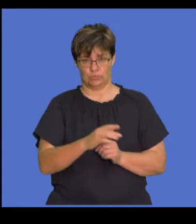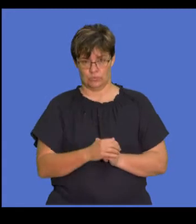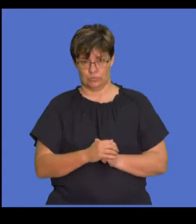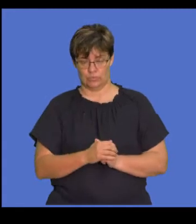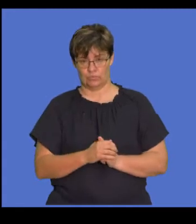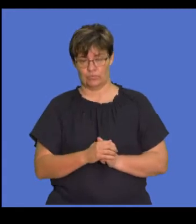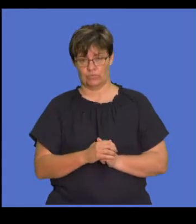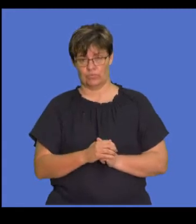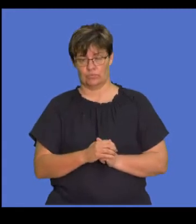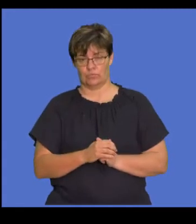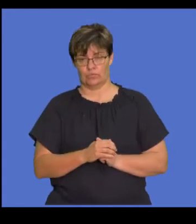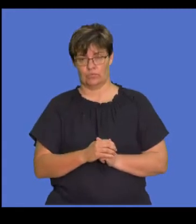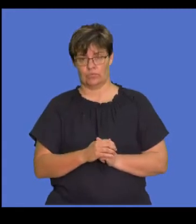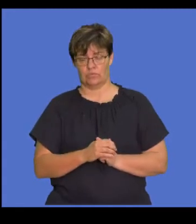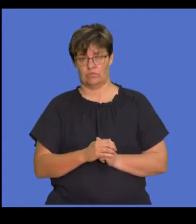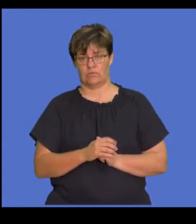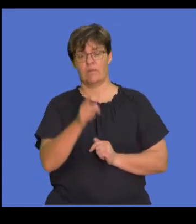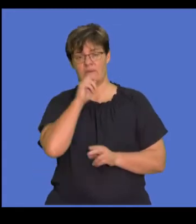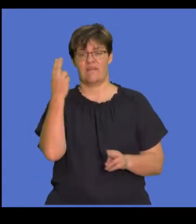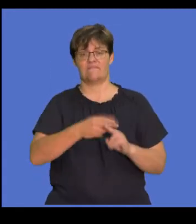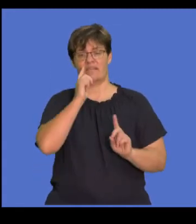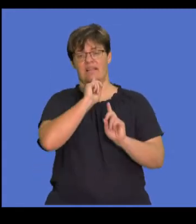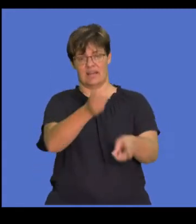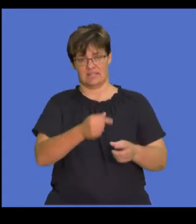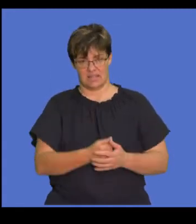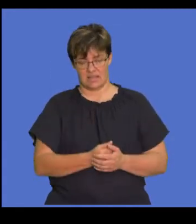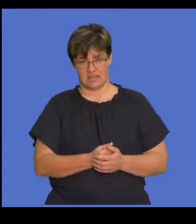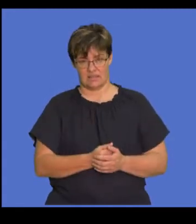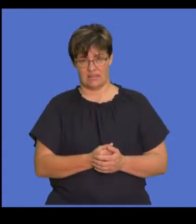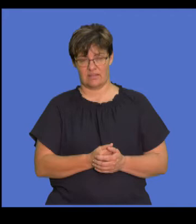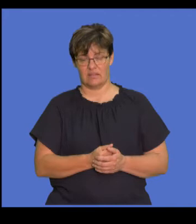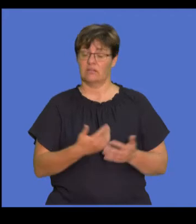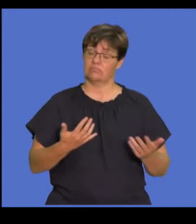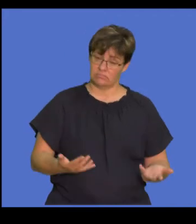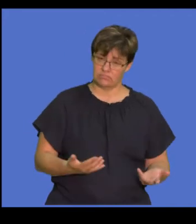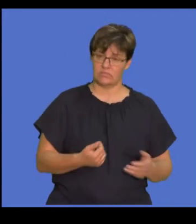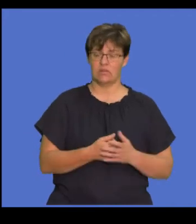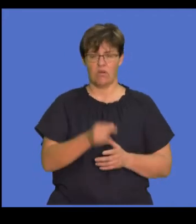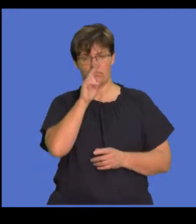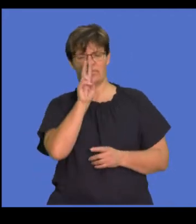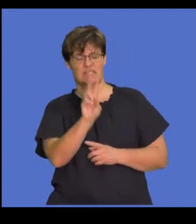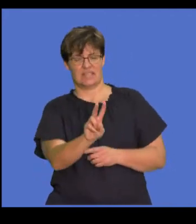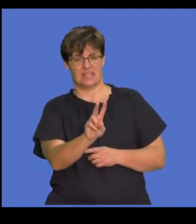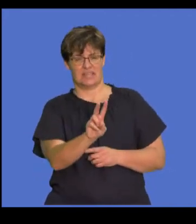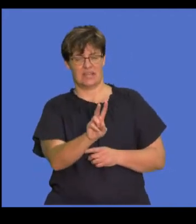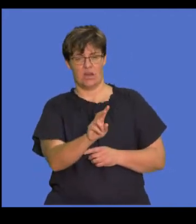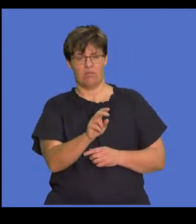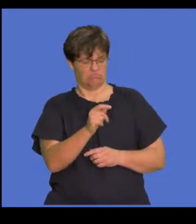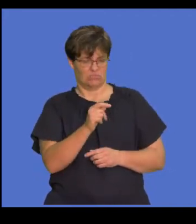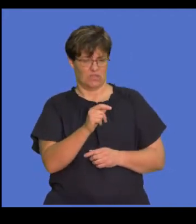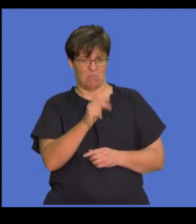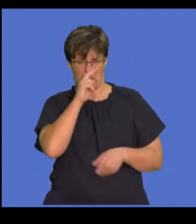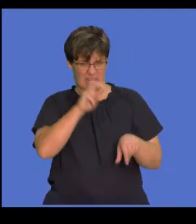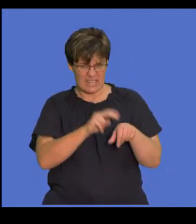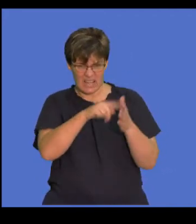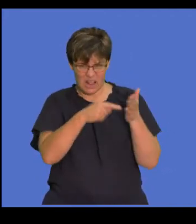my final answer will be 2. And then that will be the final answer for me to find there. Hence, you can see that